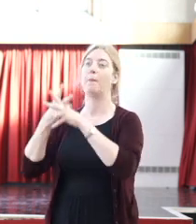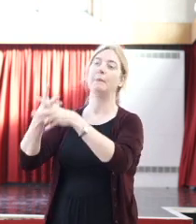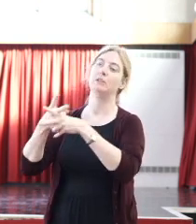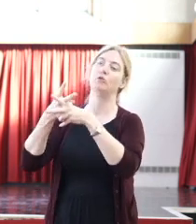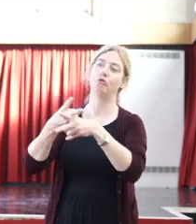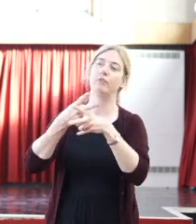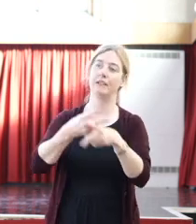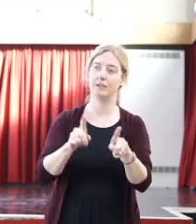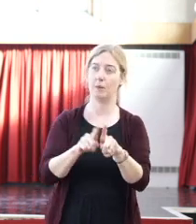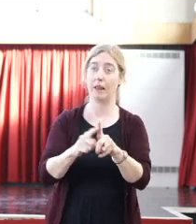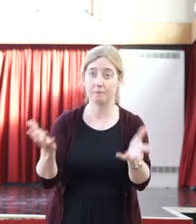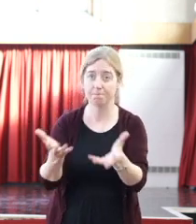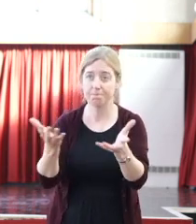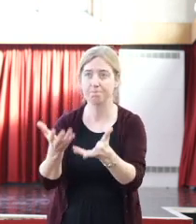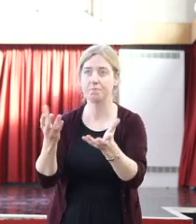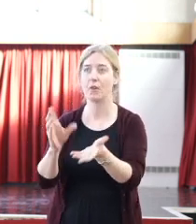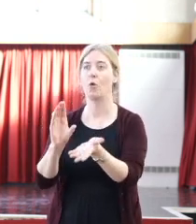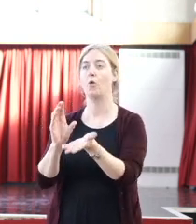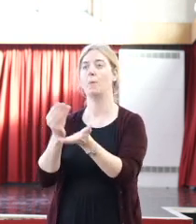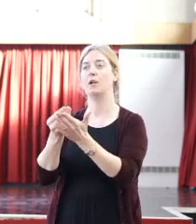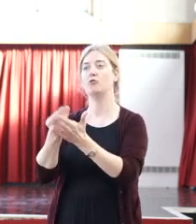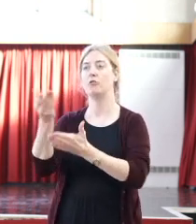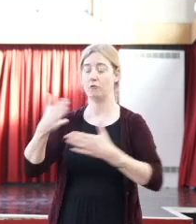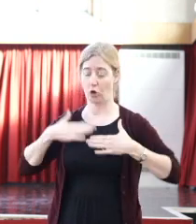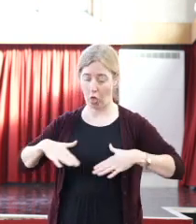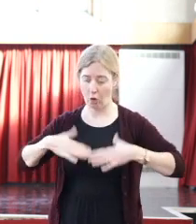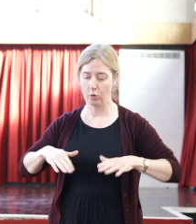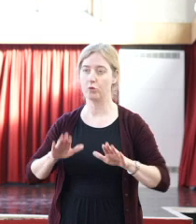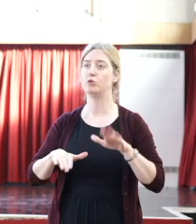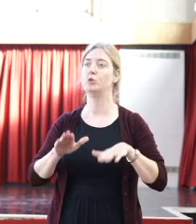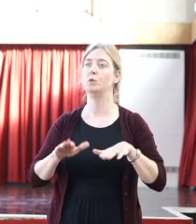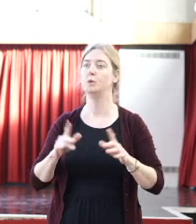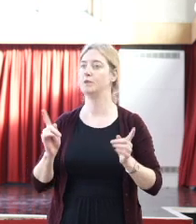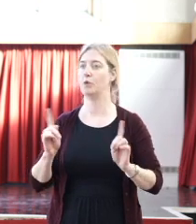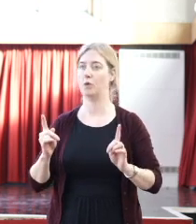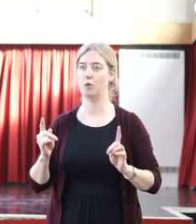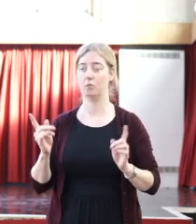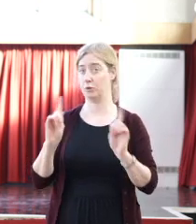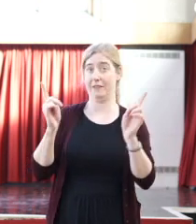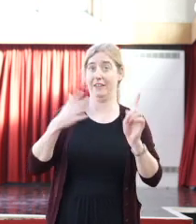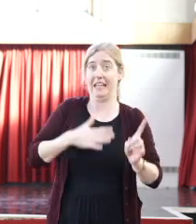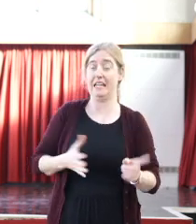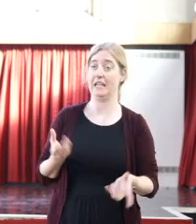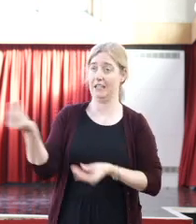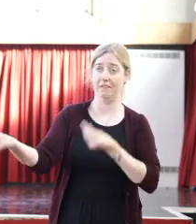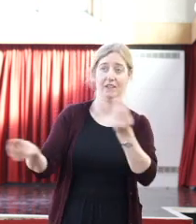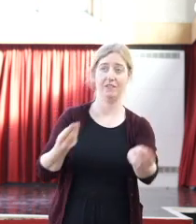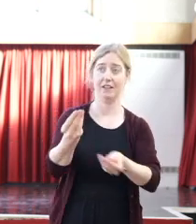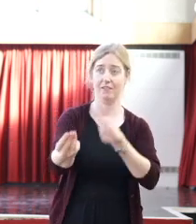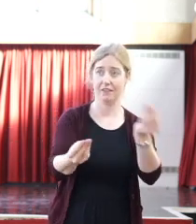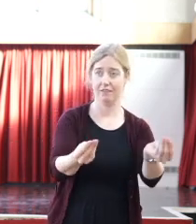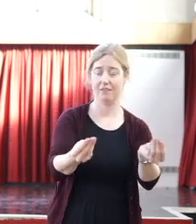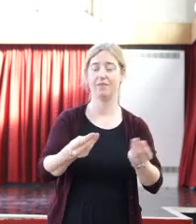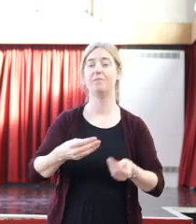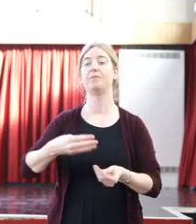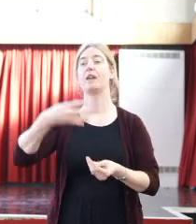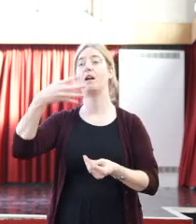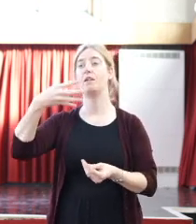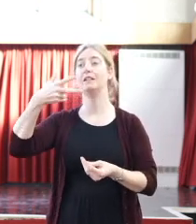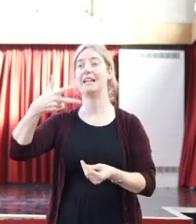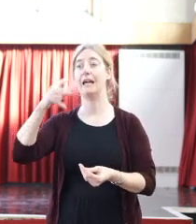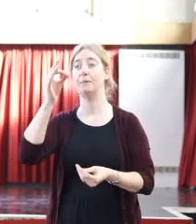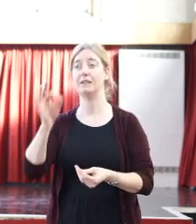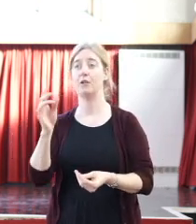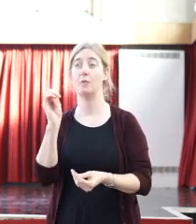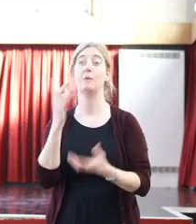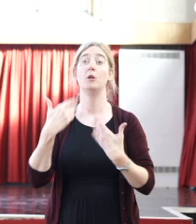and bursaries for clothes or shoe or activewear if they need it. 98% of our participants tell